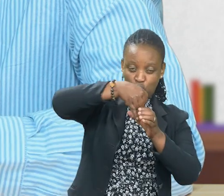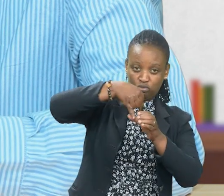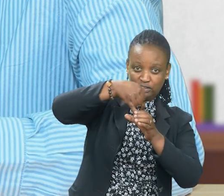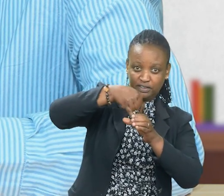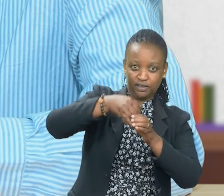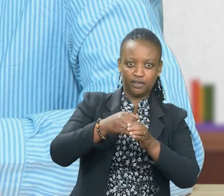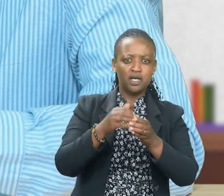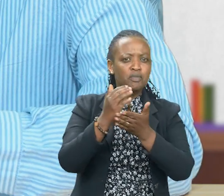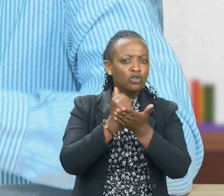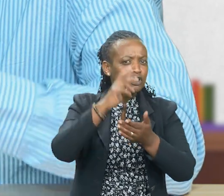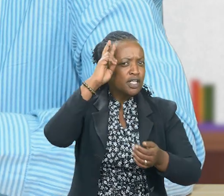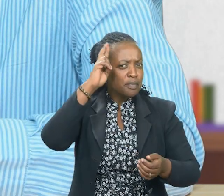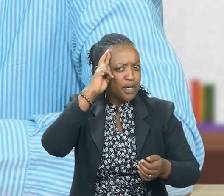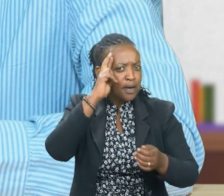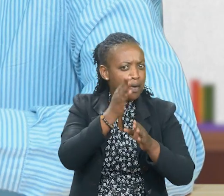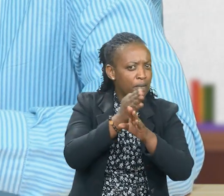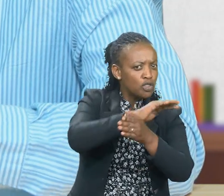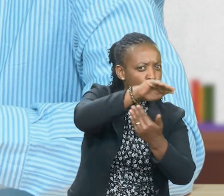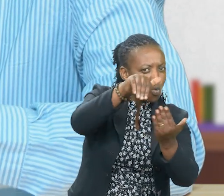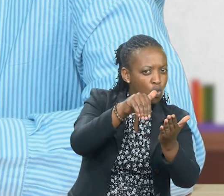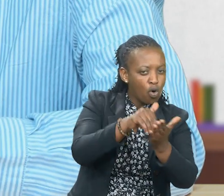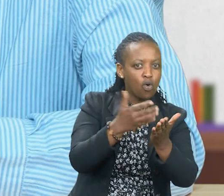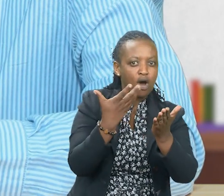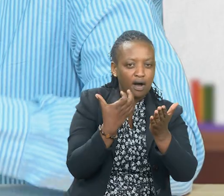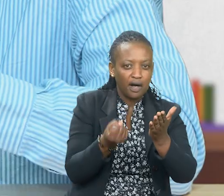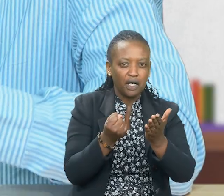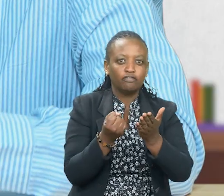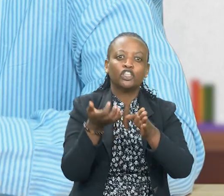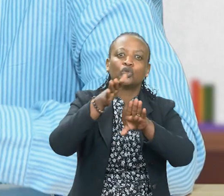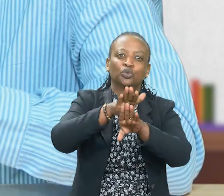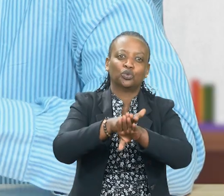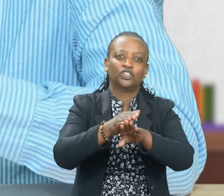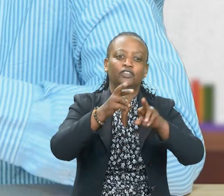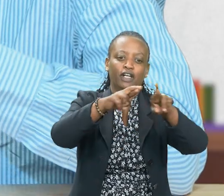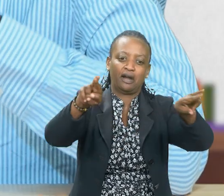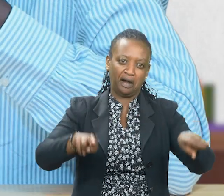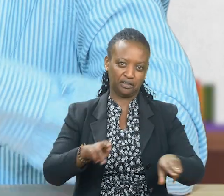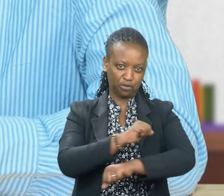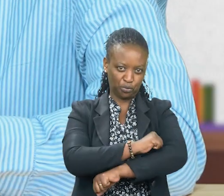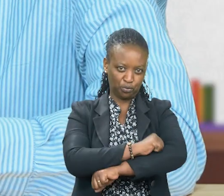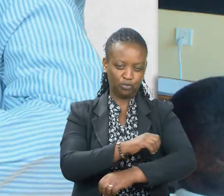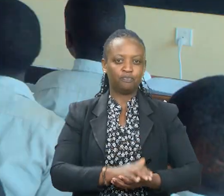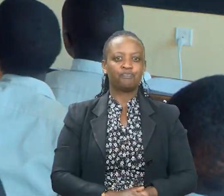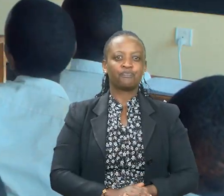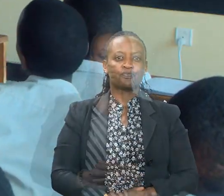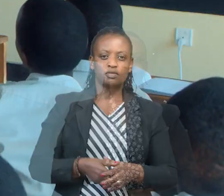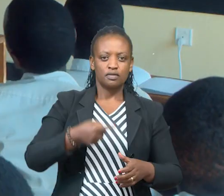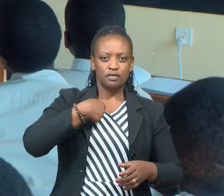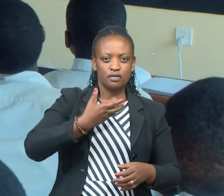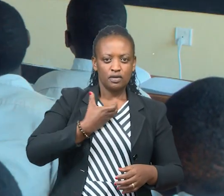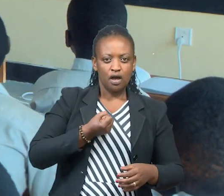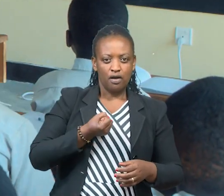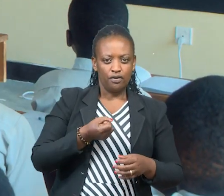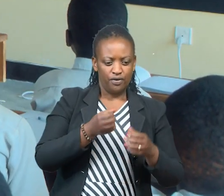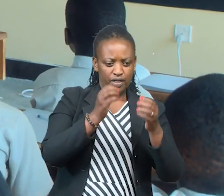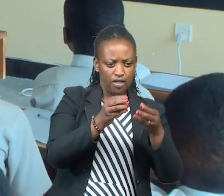a content. Because remember, behind all this, we are having an inclusive classroom. I